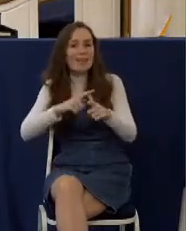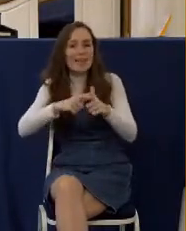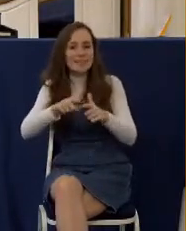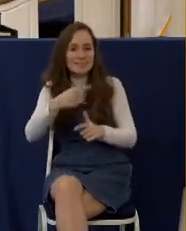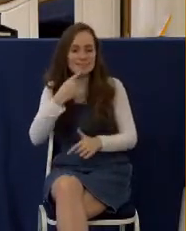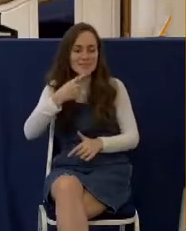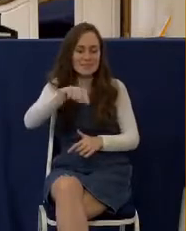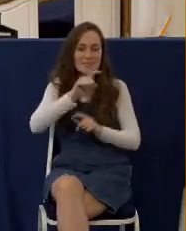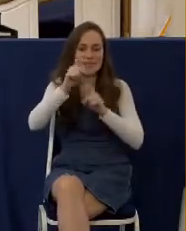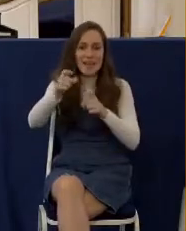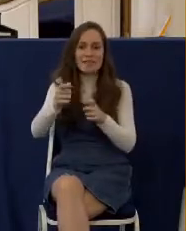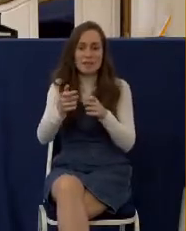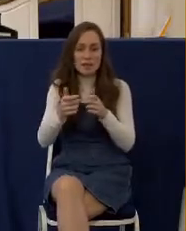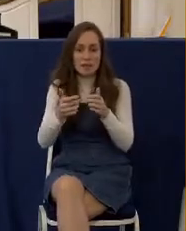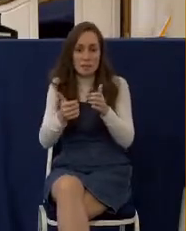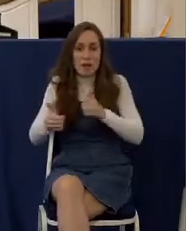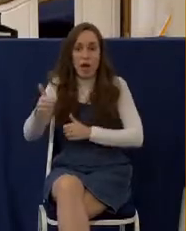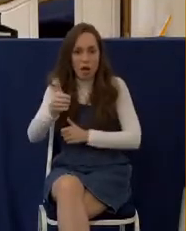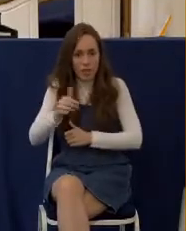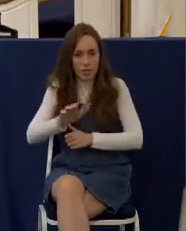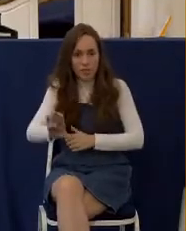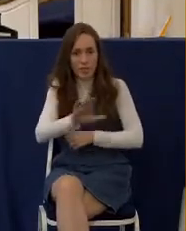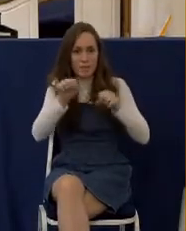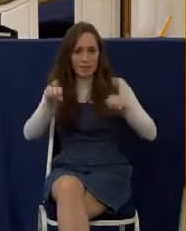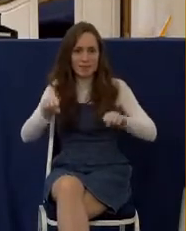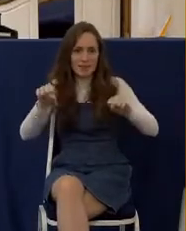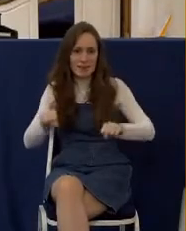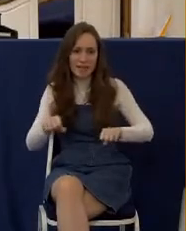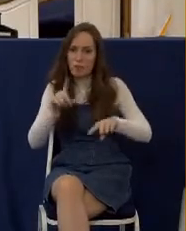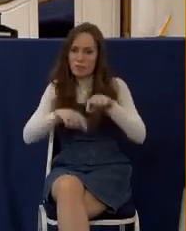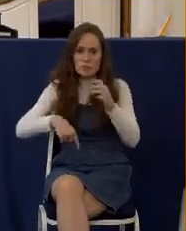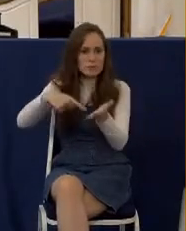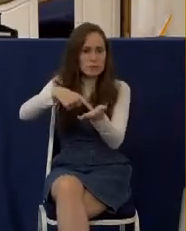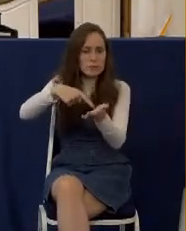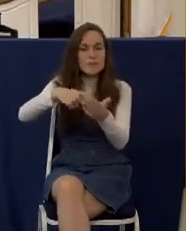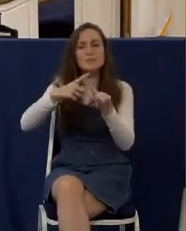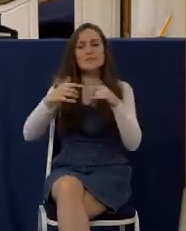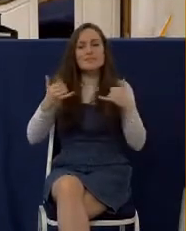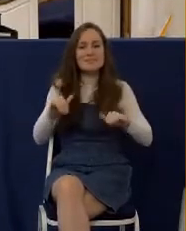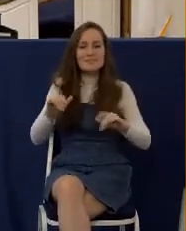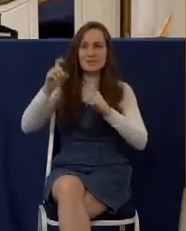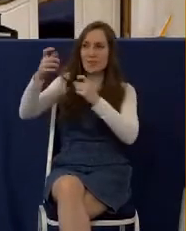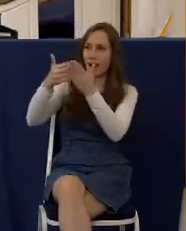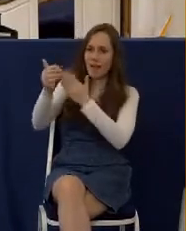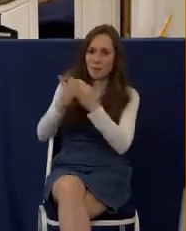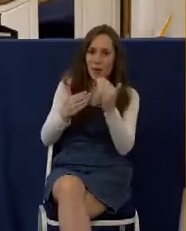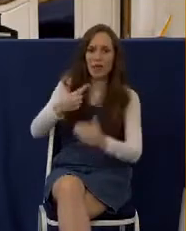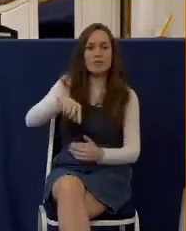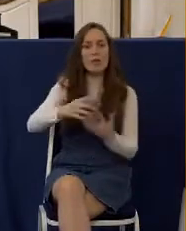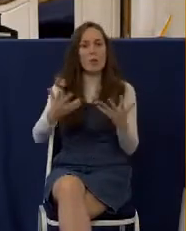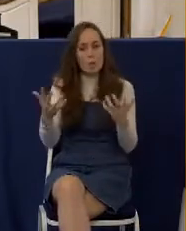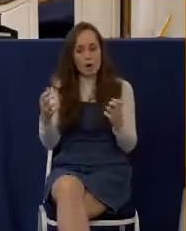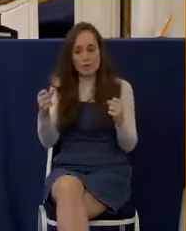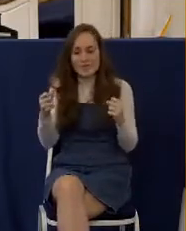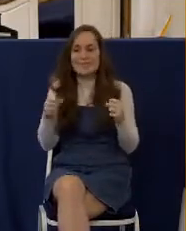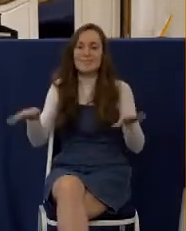what they really perhaps couldn't afford to give because they wanted to sacrifice in their giving. And here's a principle. All worship involves